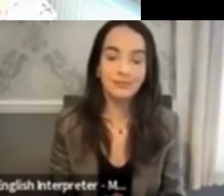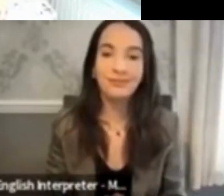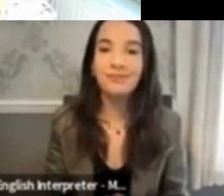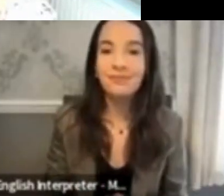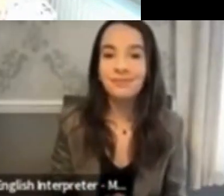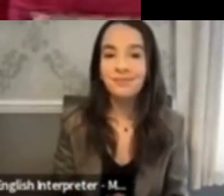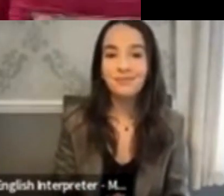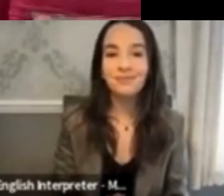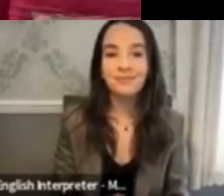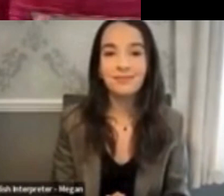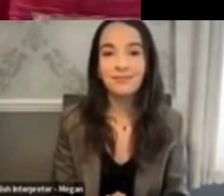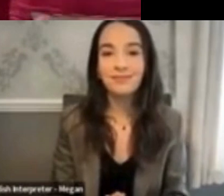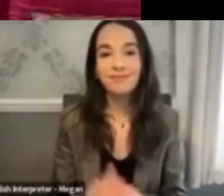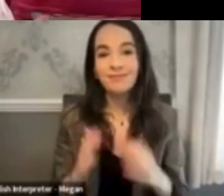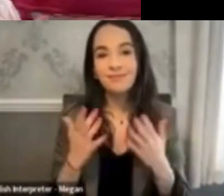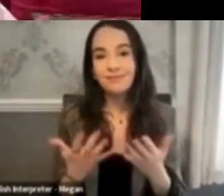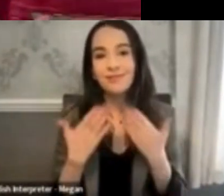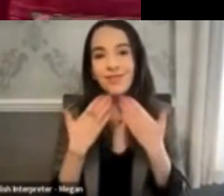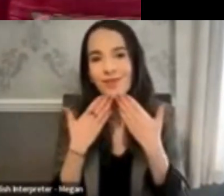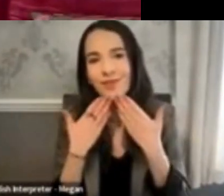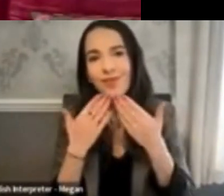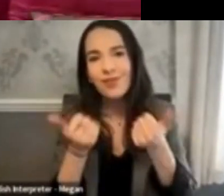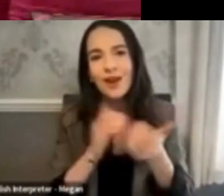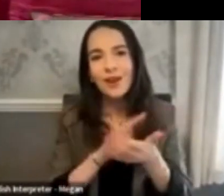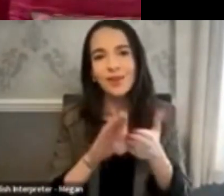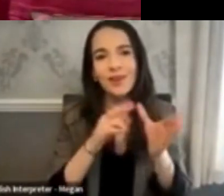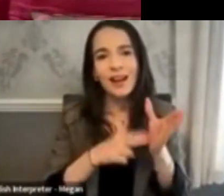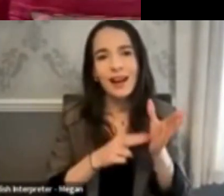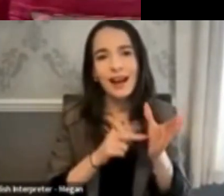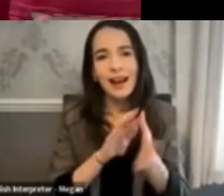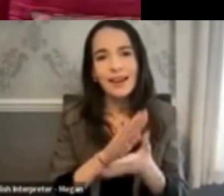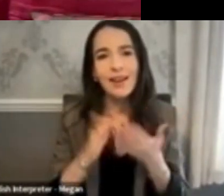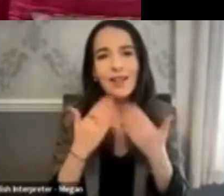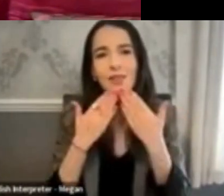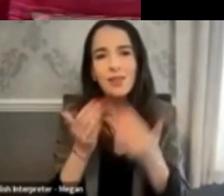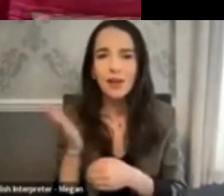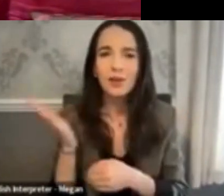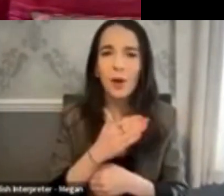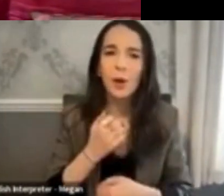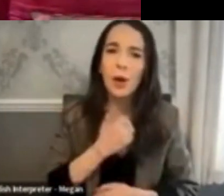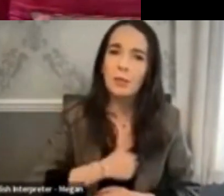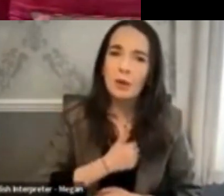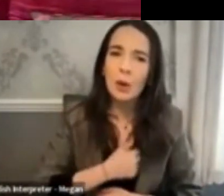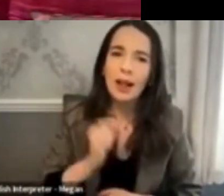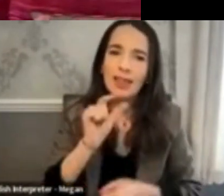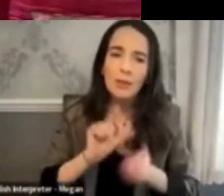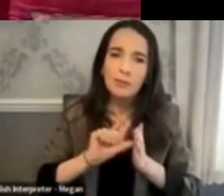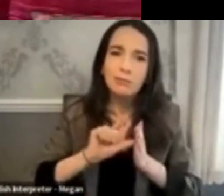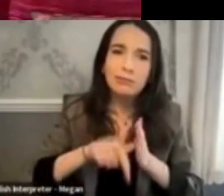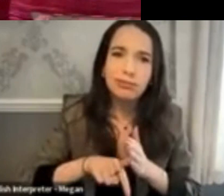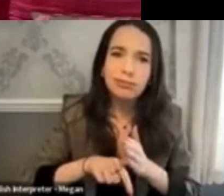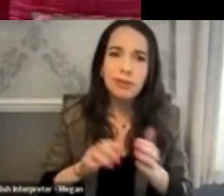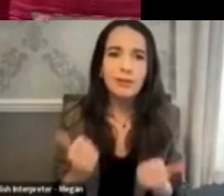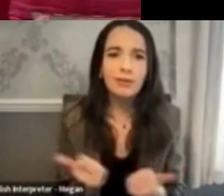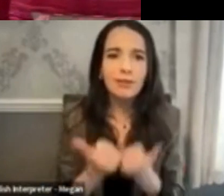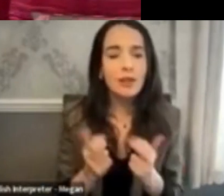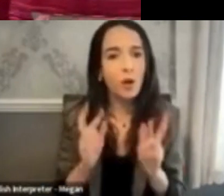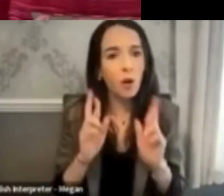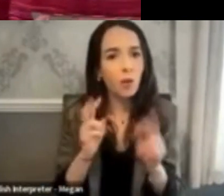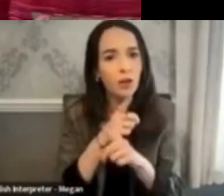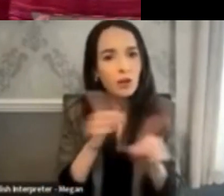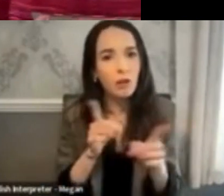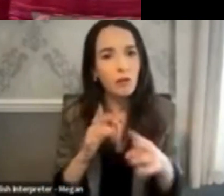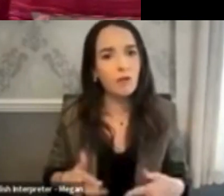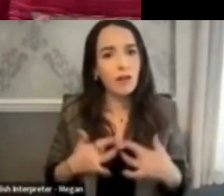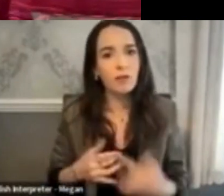everybody. Thanks, Hannah, and thanks everyone for joining us today. Sorry we've gone a little bit over the time, but I hope you found it useful to